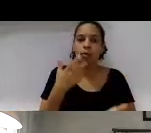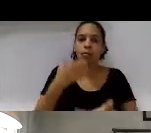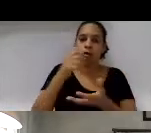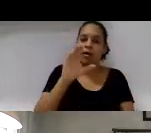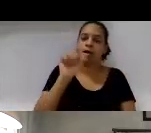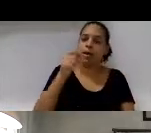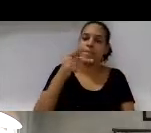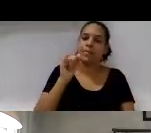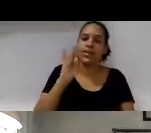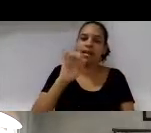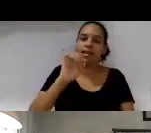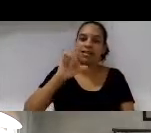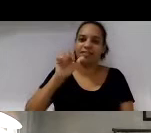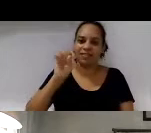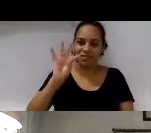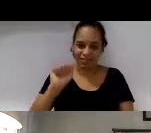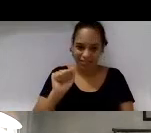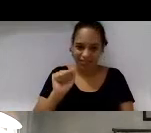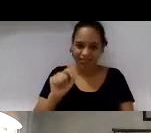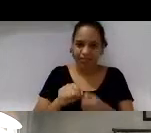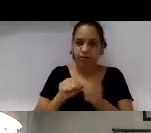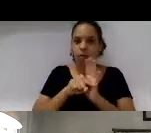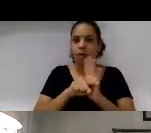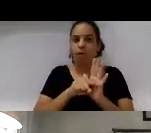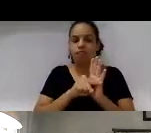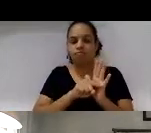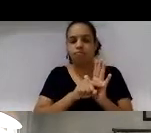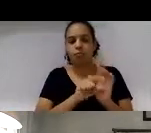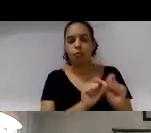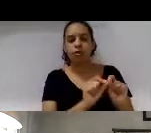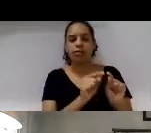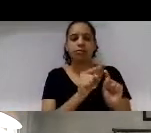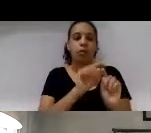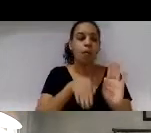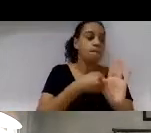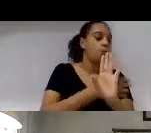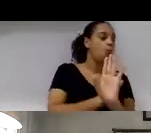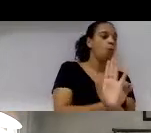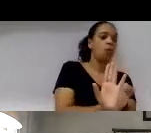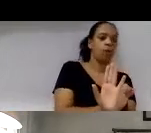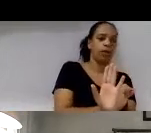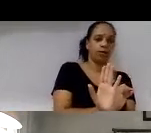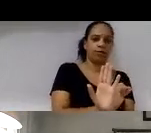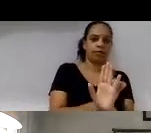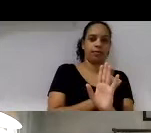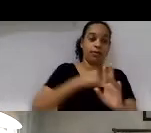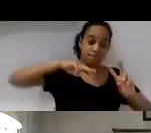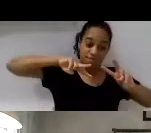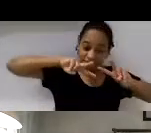farming elite. But this was not a self-sustaining process. You can only rob people once, right?